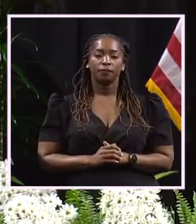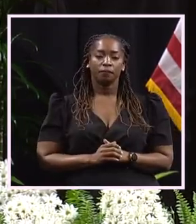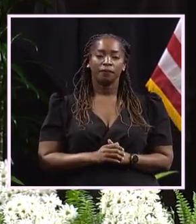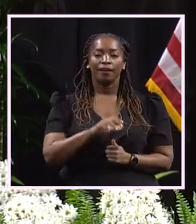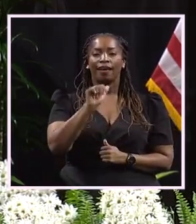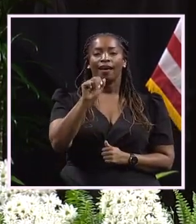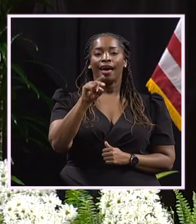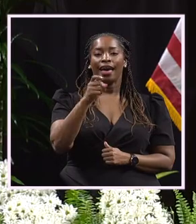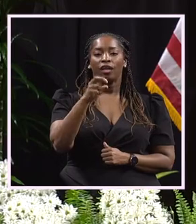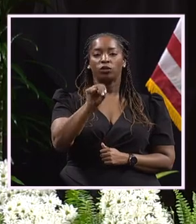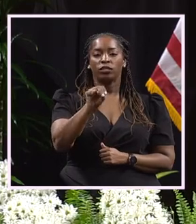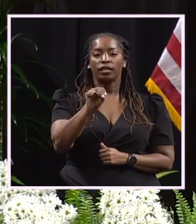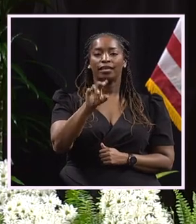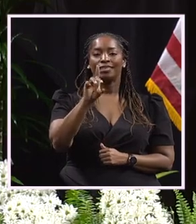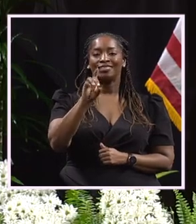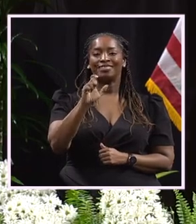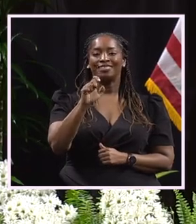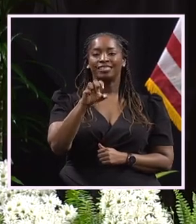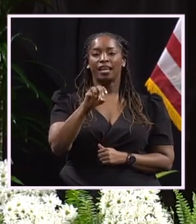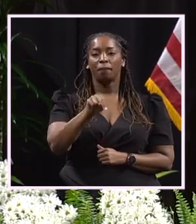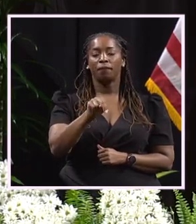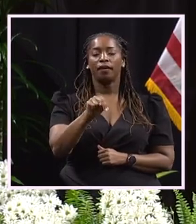Anderson Dedman, Master of Science,